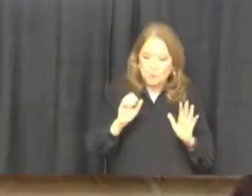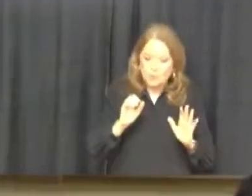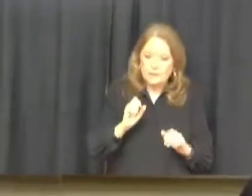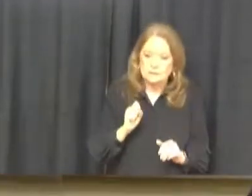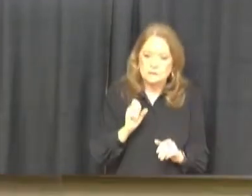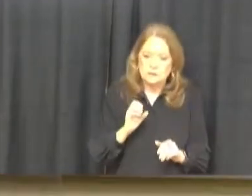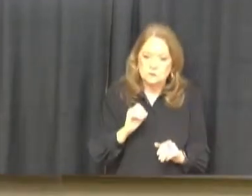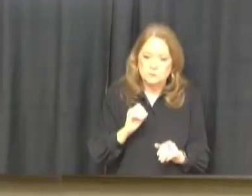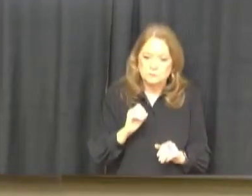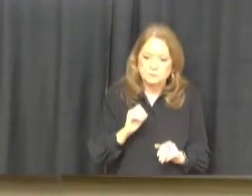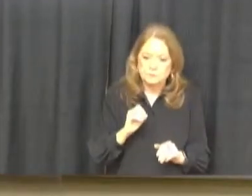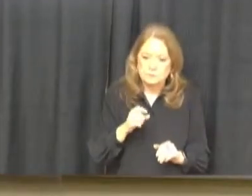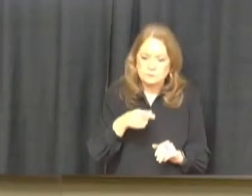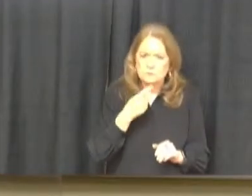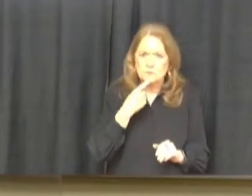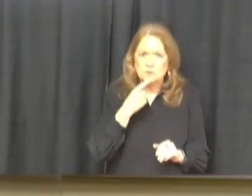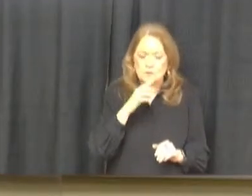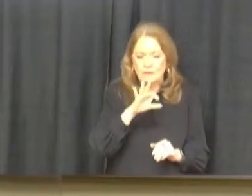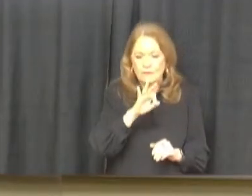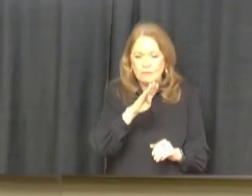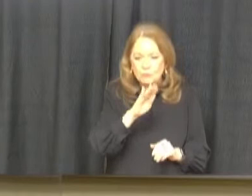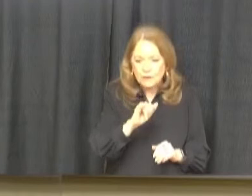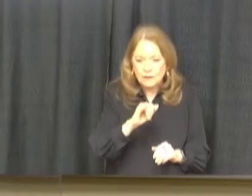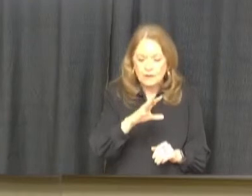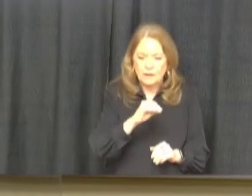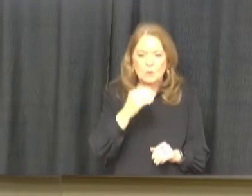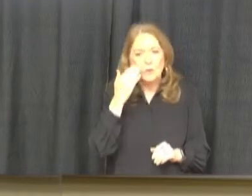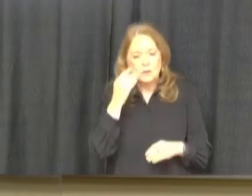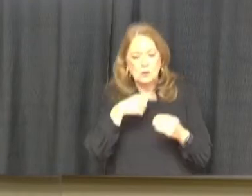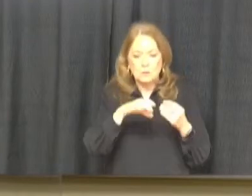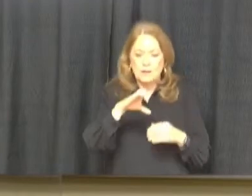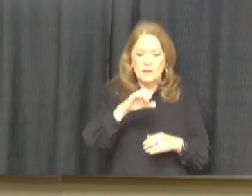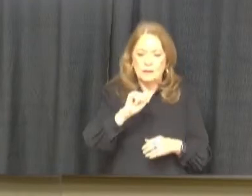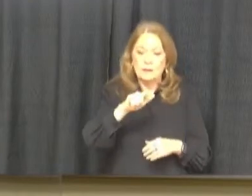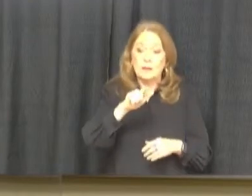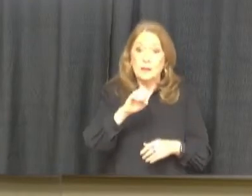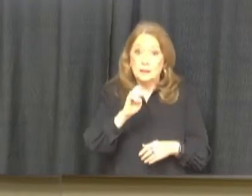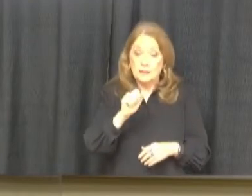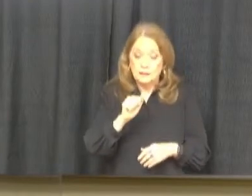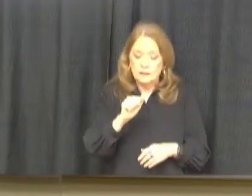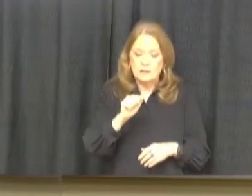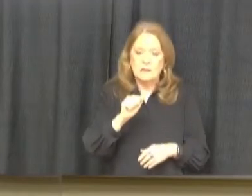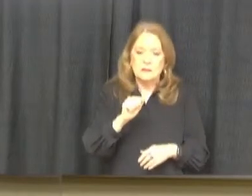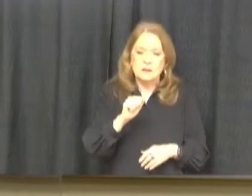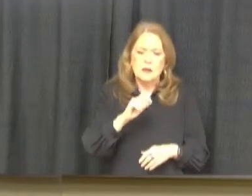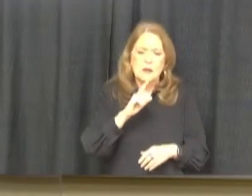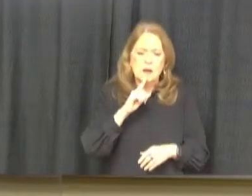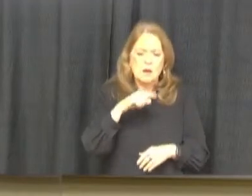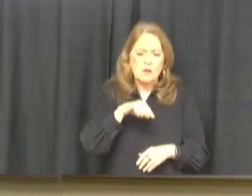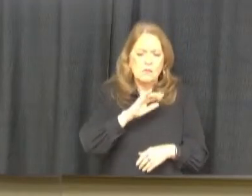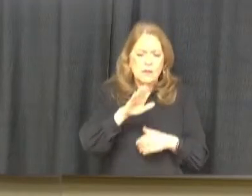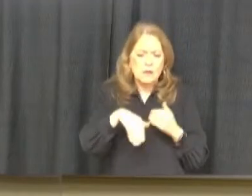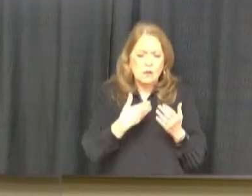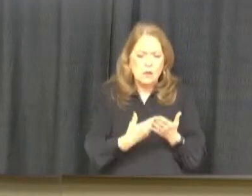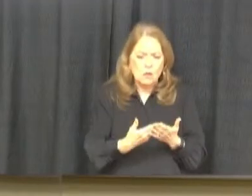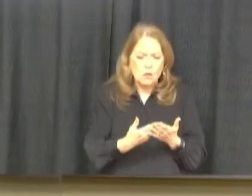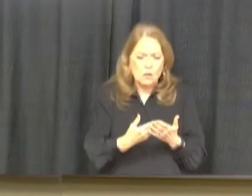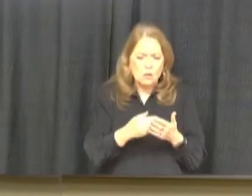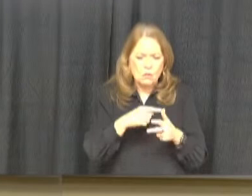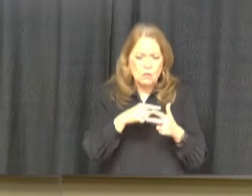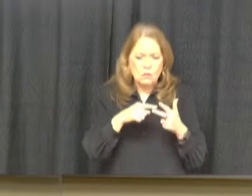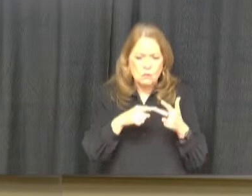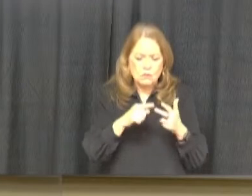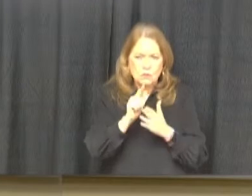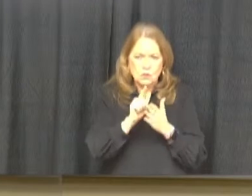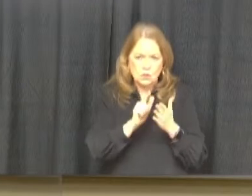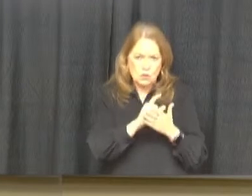So you mentioned the FBI and we know about CALEA and all that good stuff. Are they all